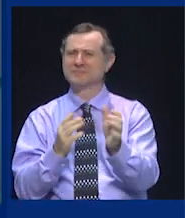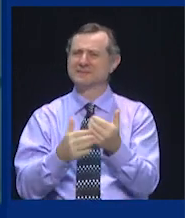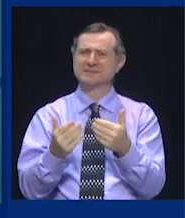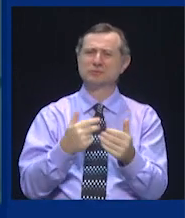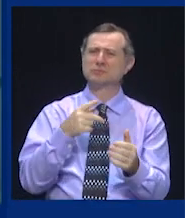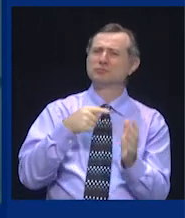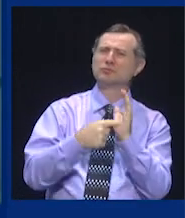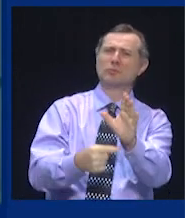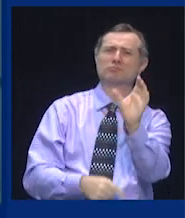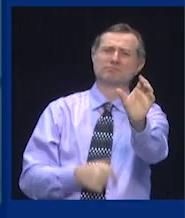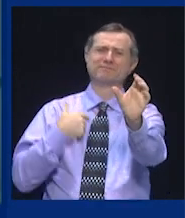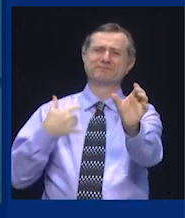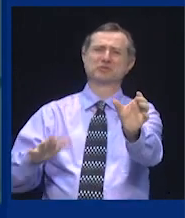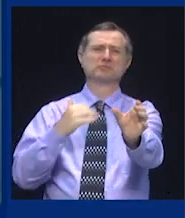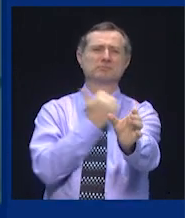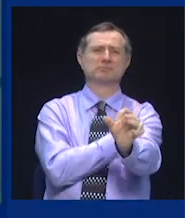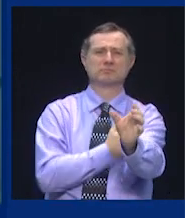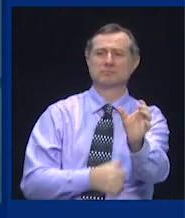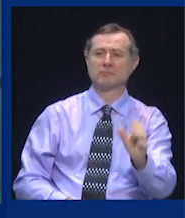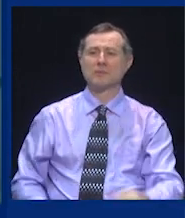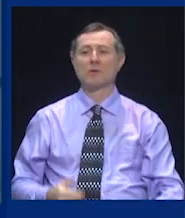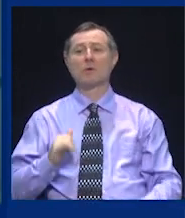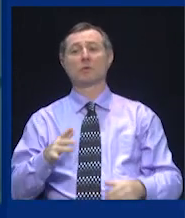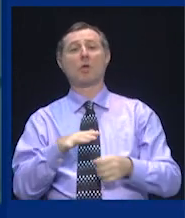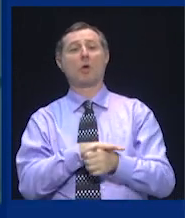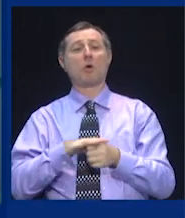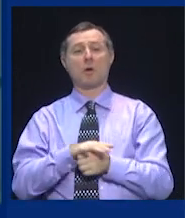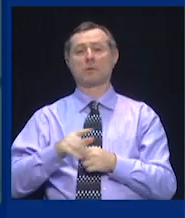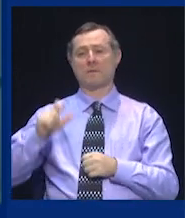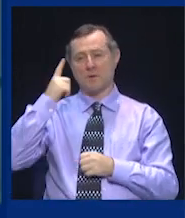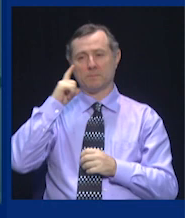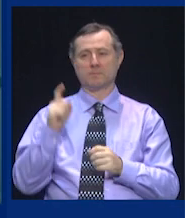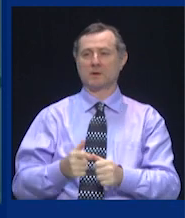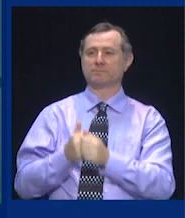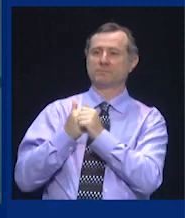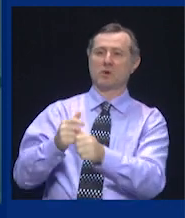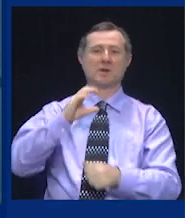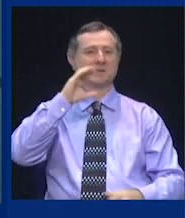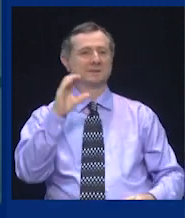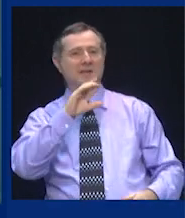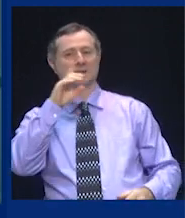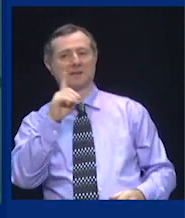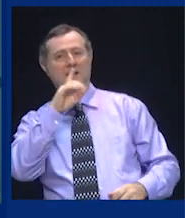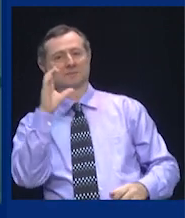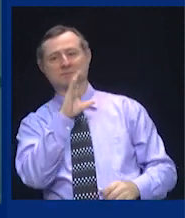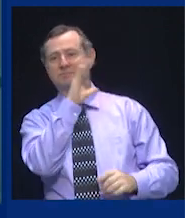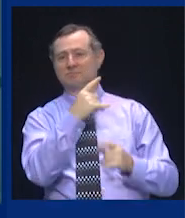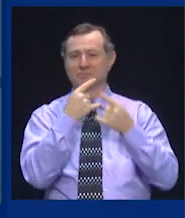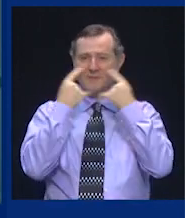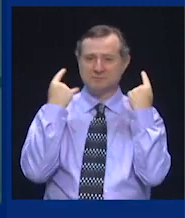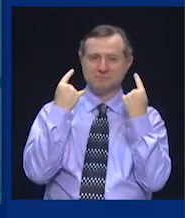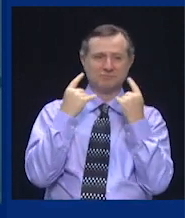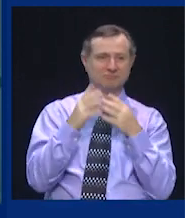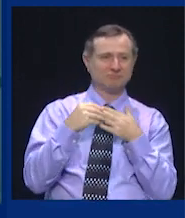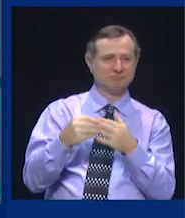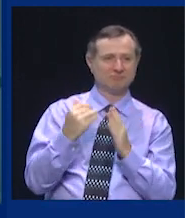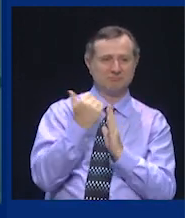Local governments follow the CDC mask guidance. It is up to the local